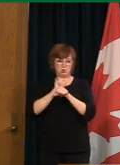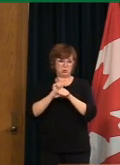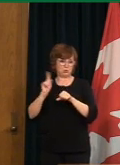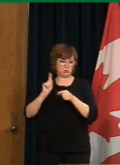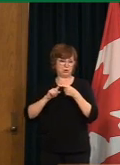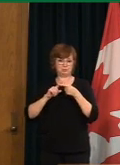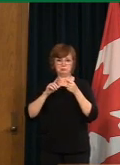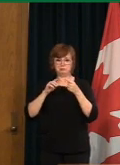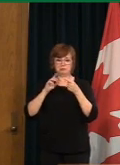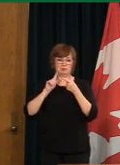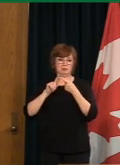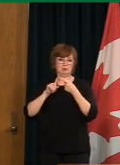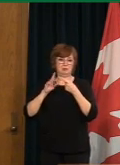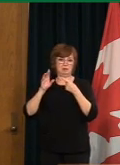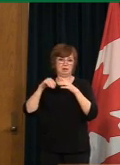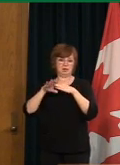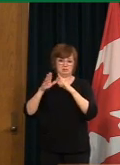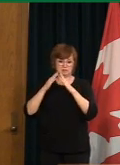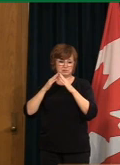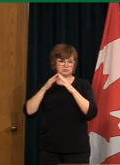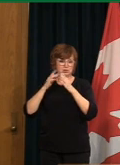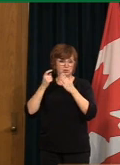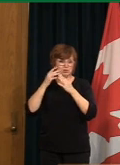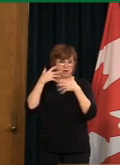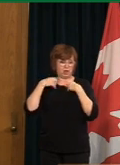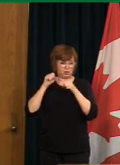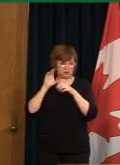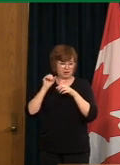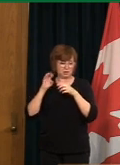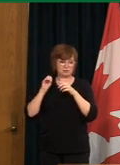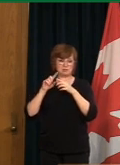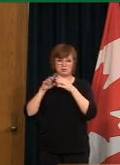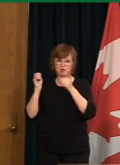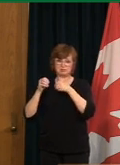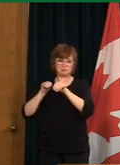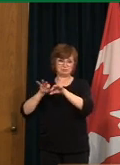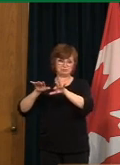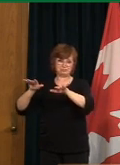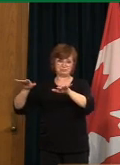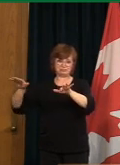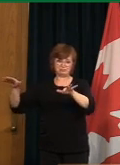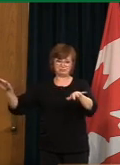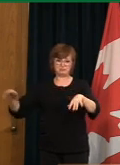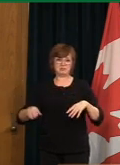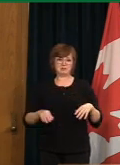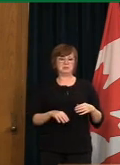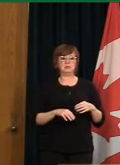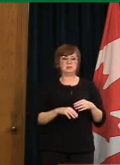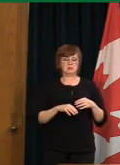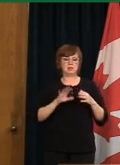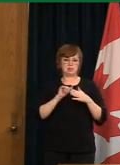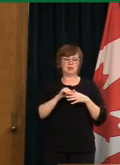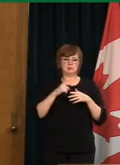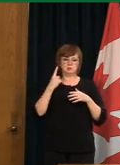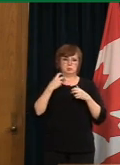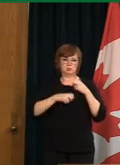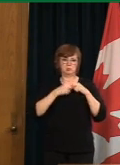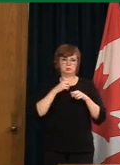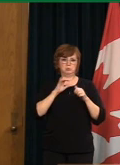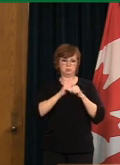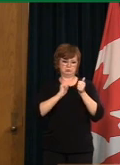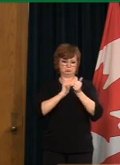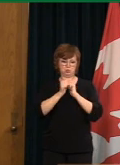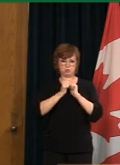also work in other settings. So very quickly we were seeing small clusters in those settings and translating into importation into many other